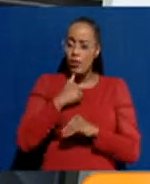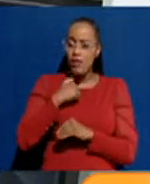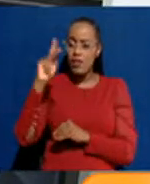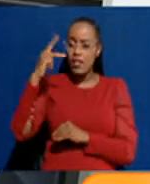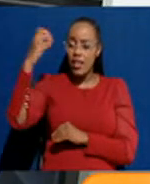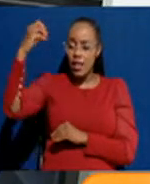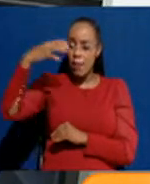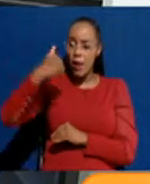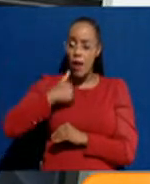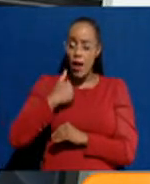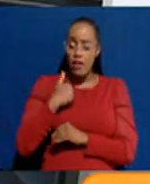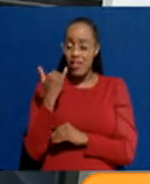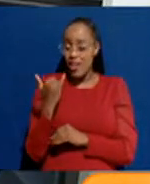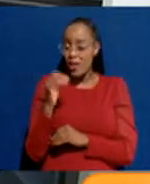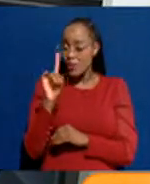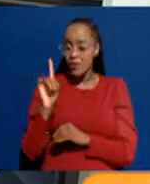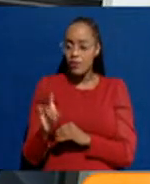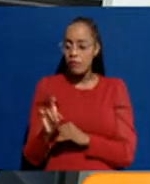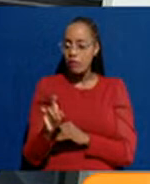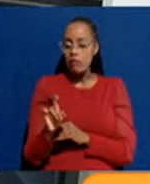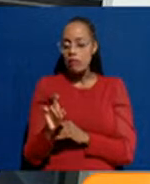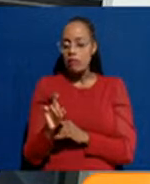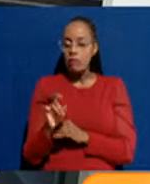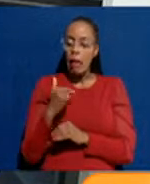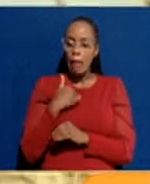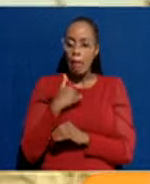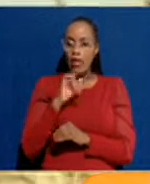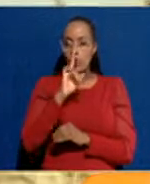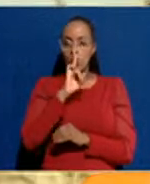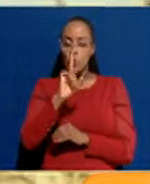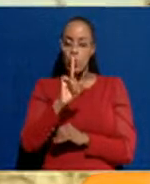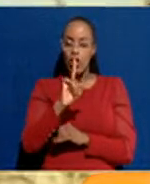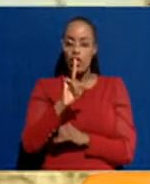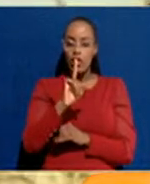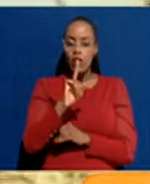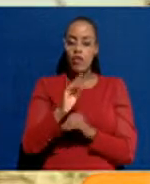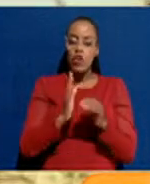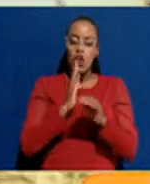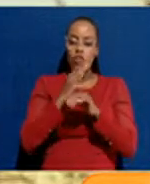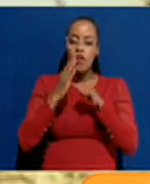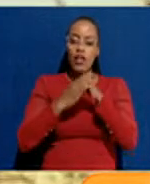Power at the moment? I would be sure that over